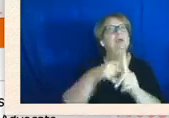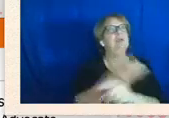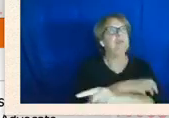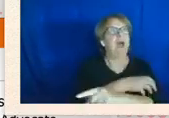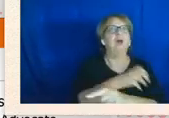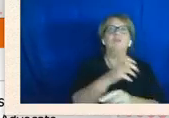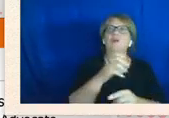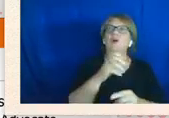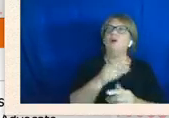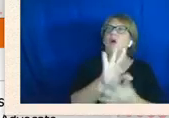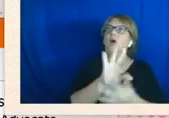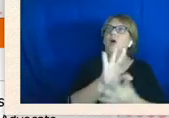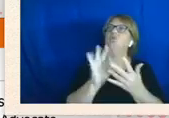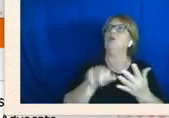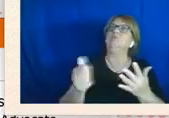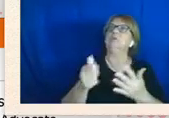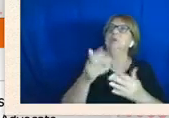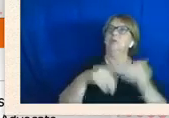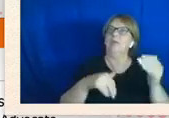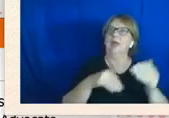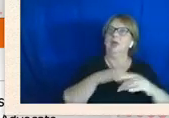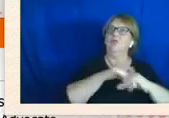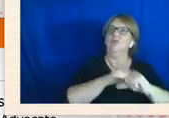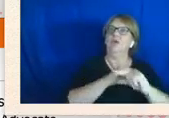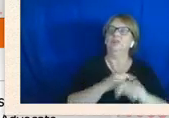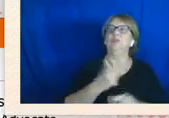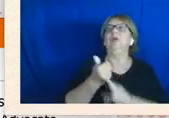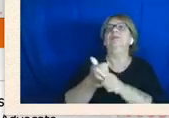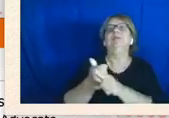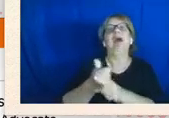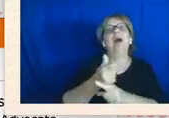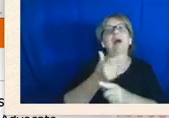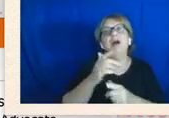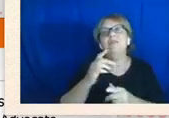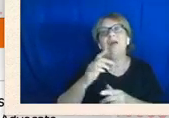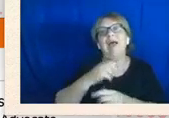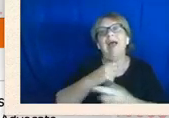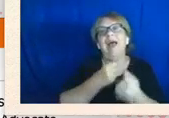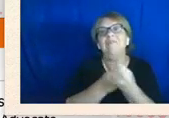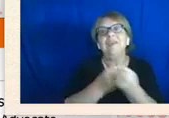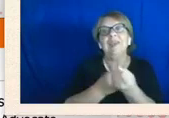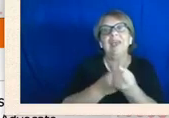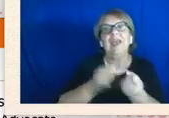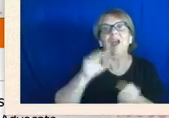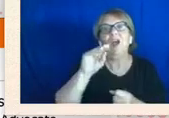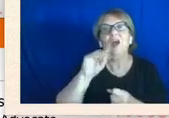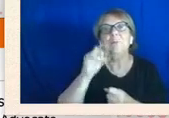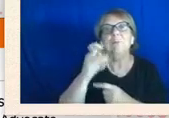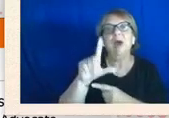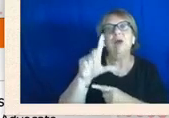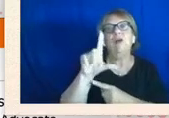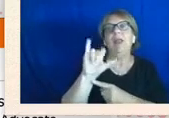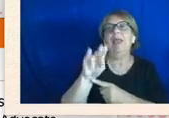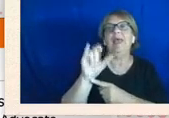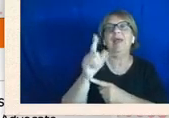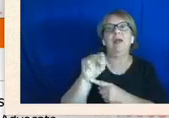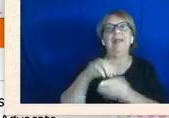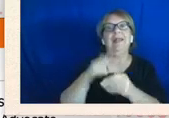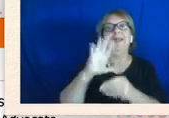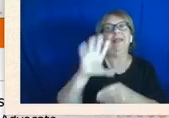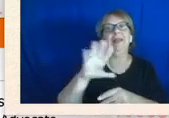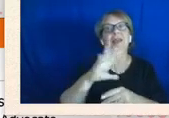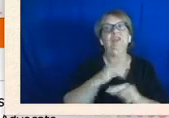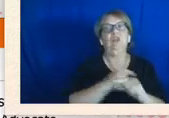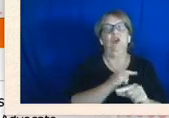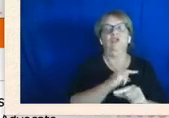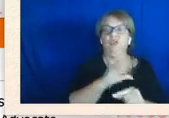guardianship. We self-advocate Michael Lincoln, with the help of Disability Rights Florida, was able to end his guardianship and enter into a supported